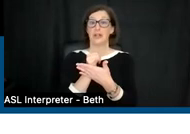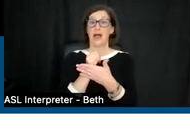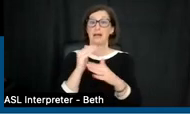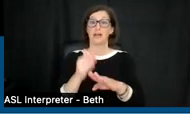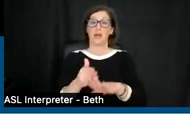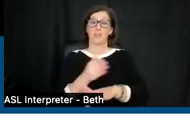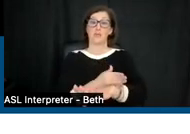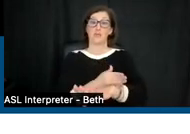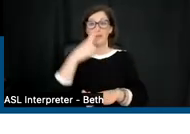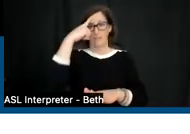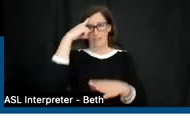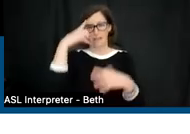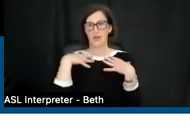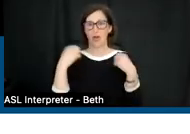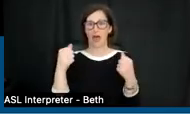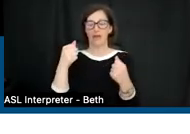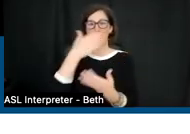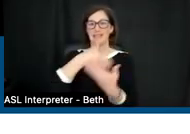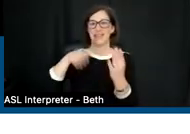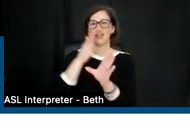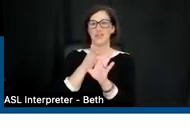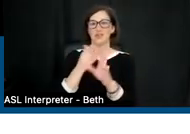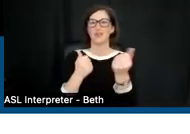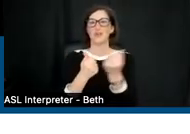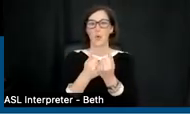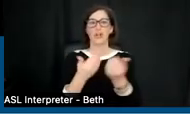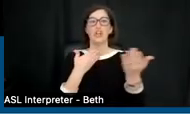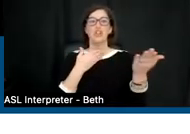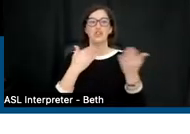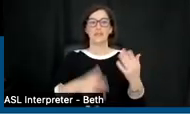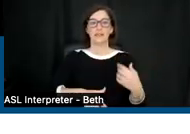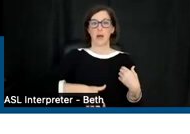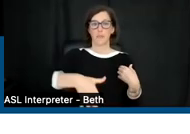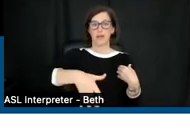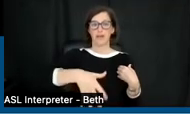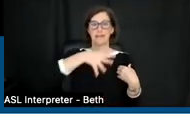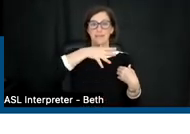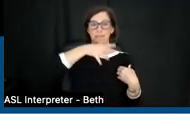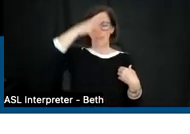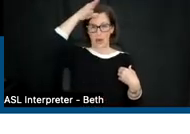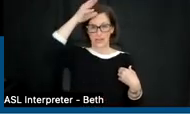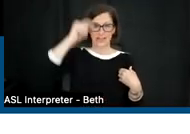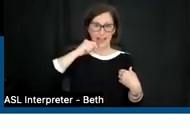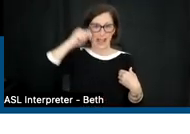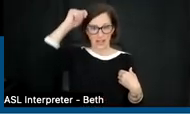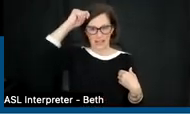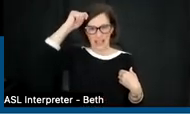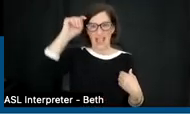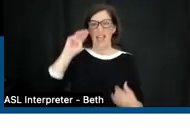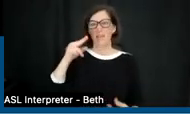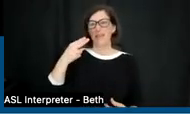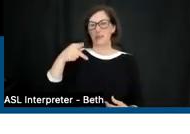and psychosocial support services of pregnant and parenting adolescents. And the